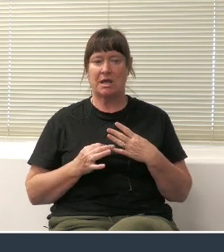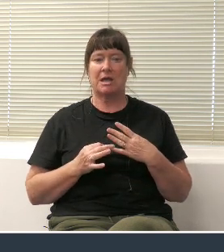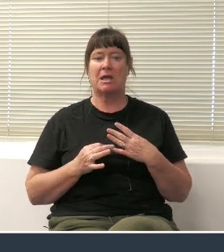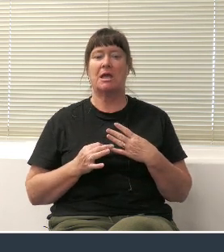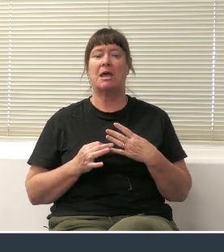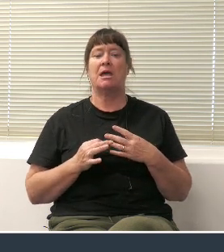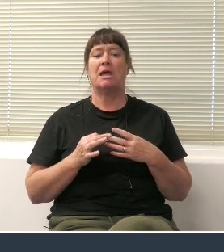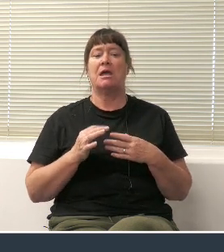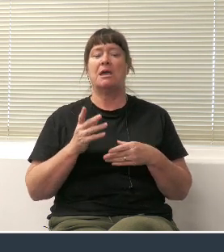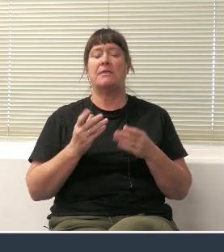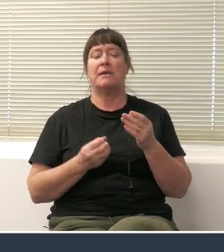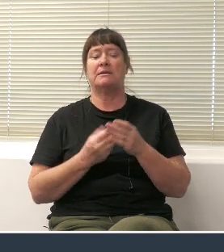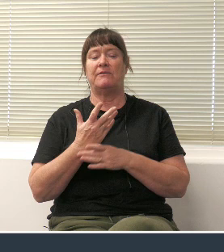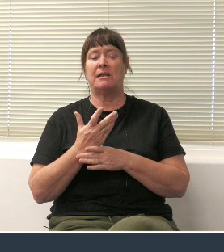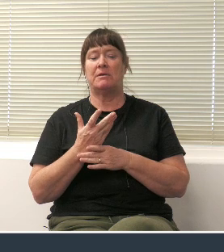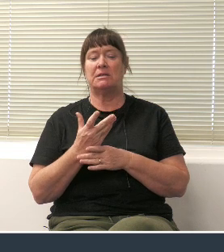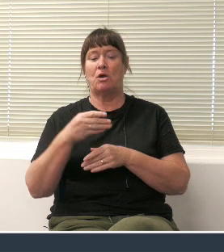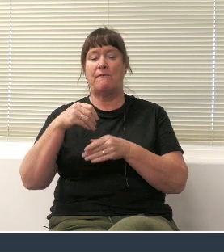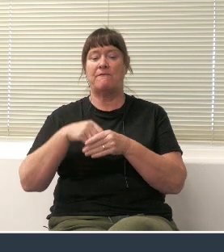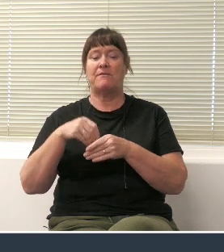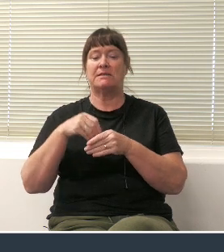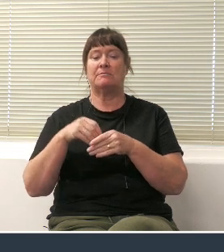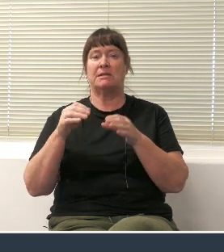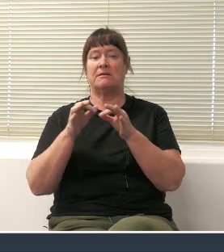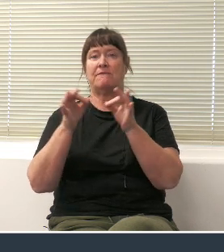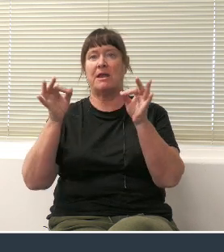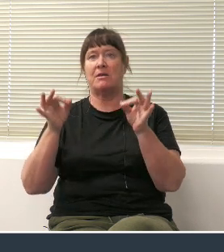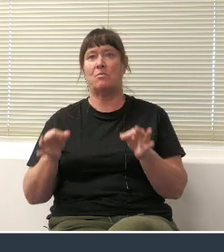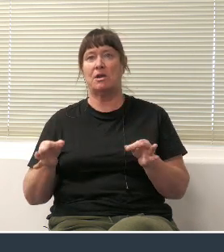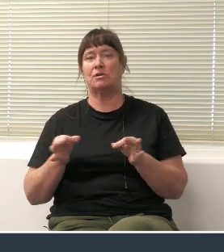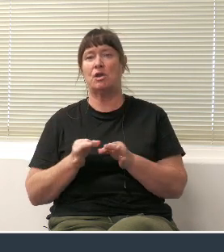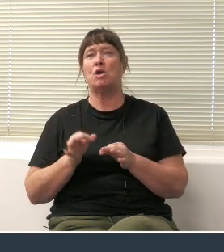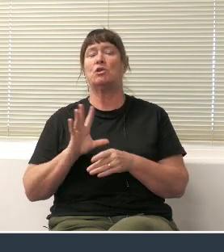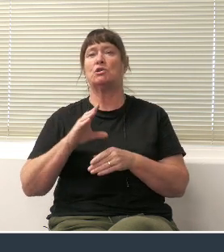development of the investment framework to include those two things.